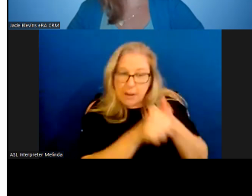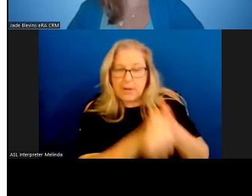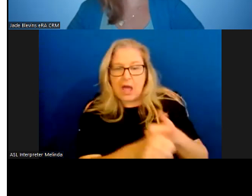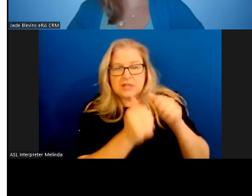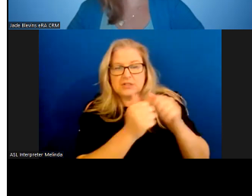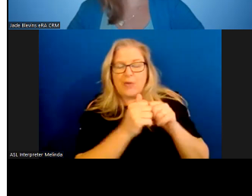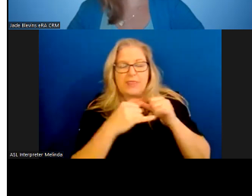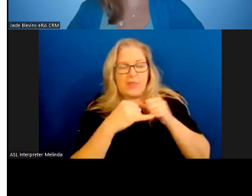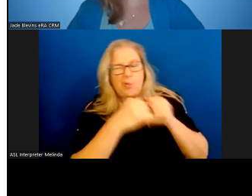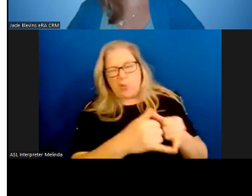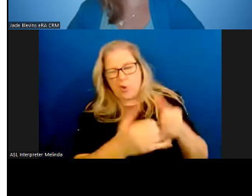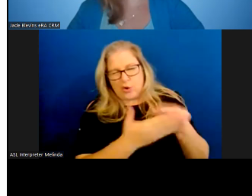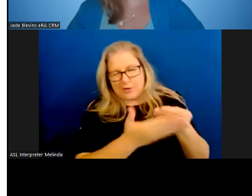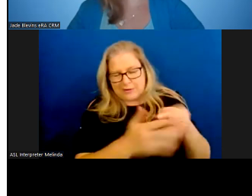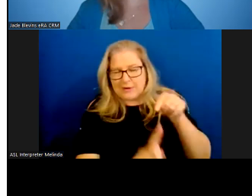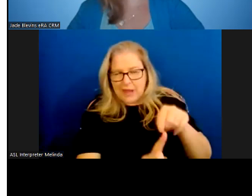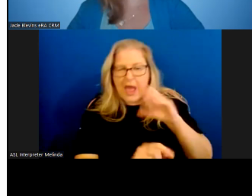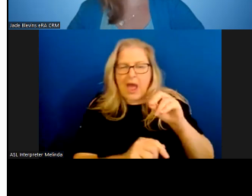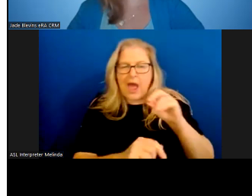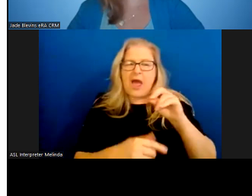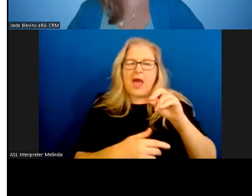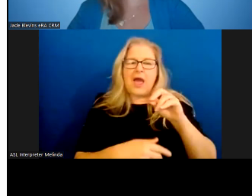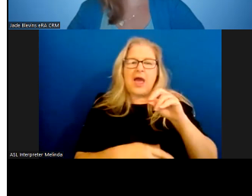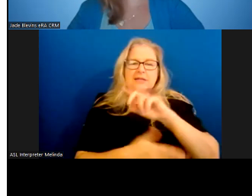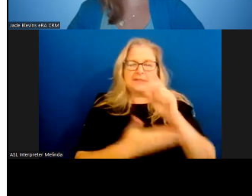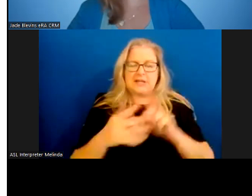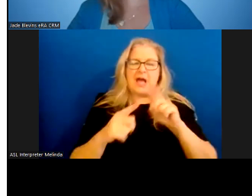of the award, and then describe the scientific progress, identify significant